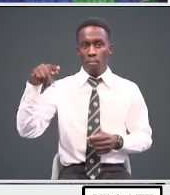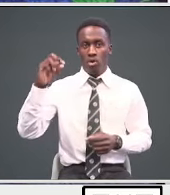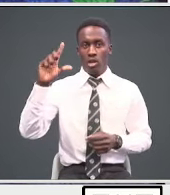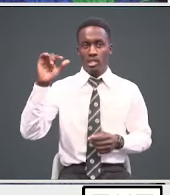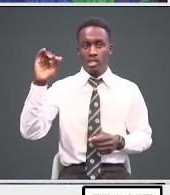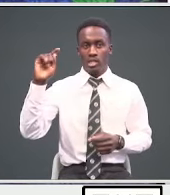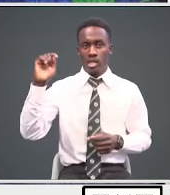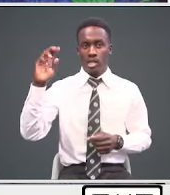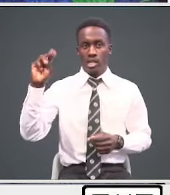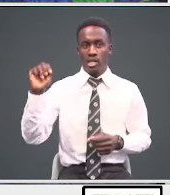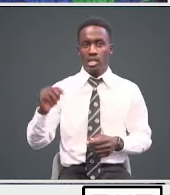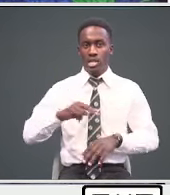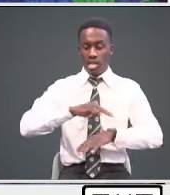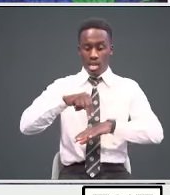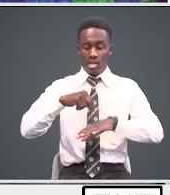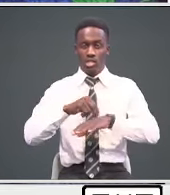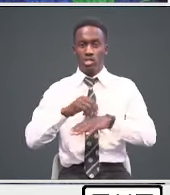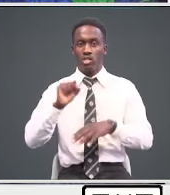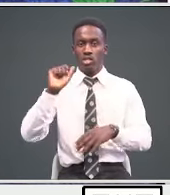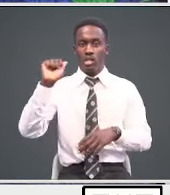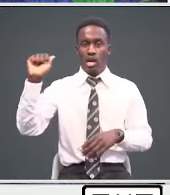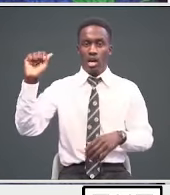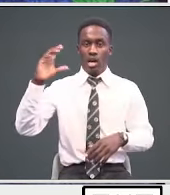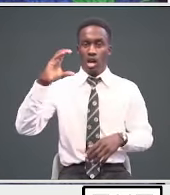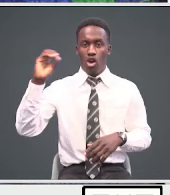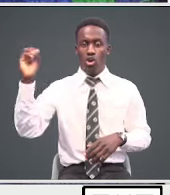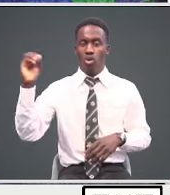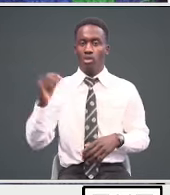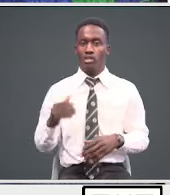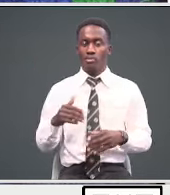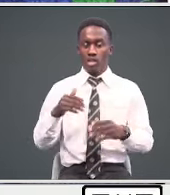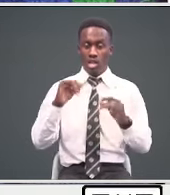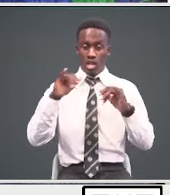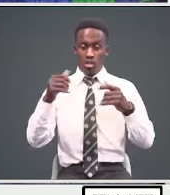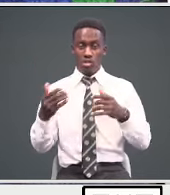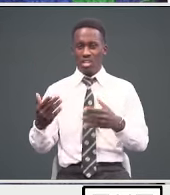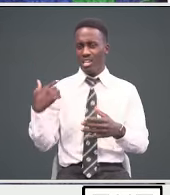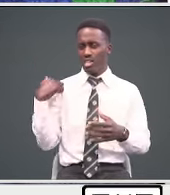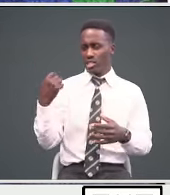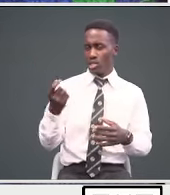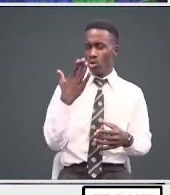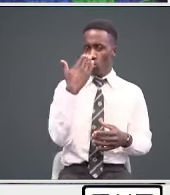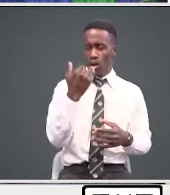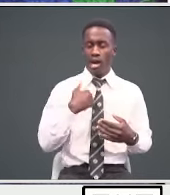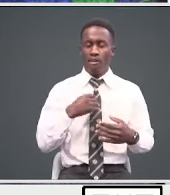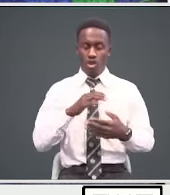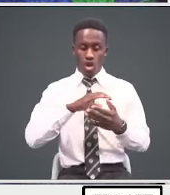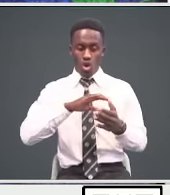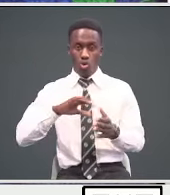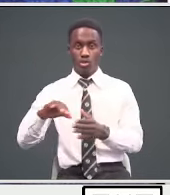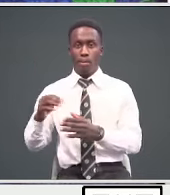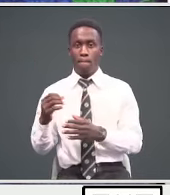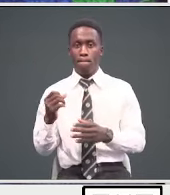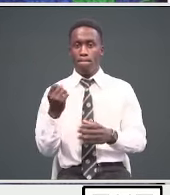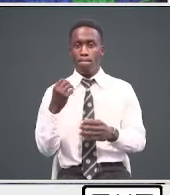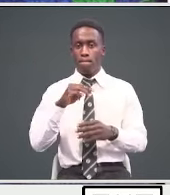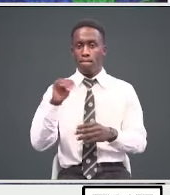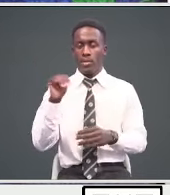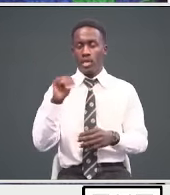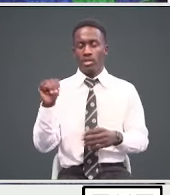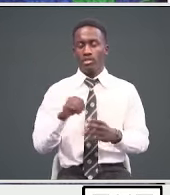few years due to the loss of billions occasioned by alleged fraudulent dealings. Now, former top management officials are